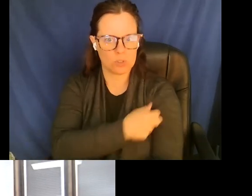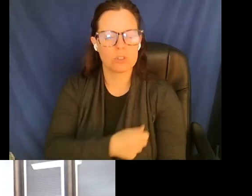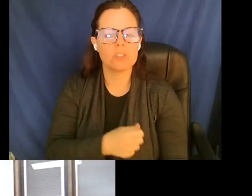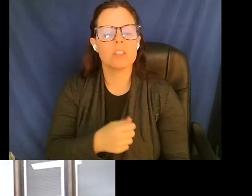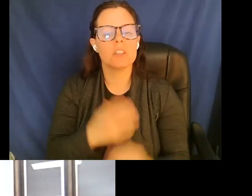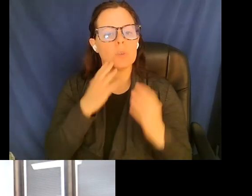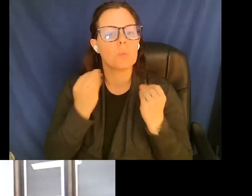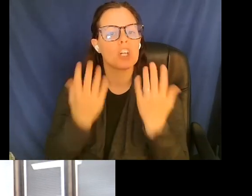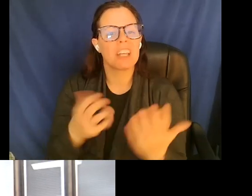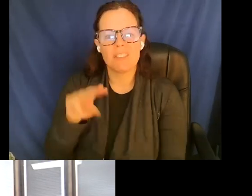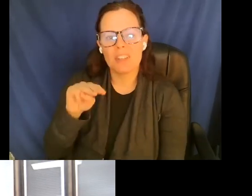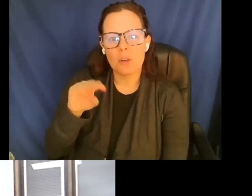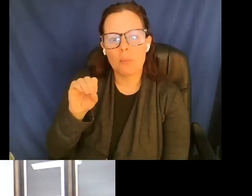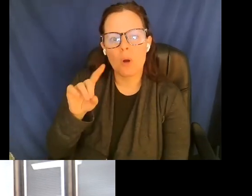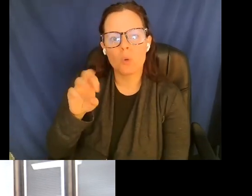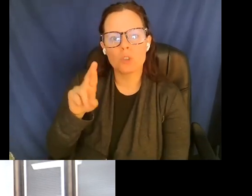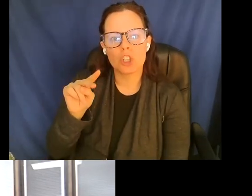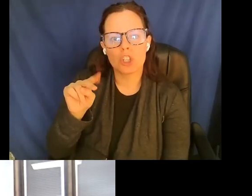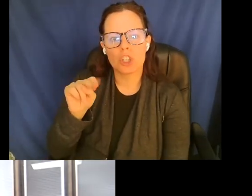Moderna vaccines at this clinic.